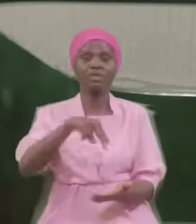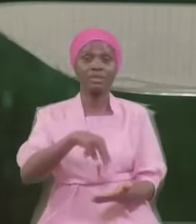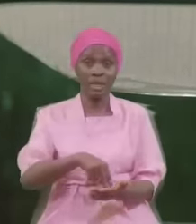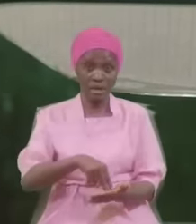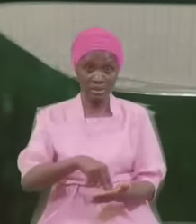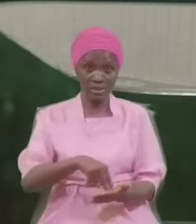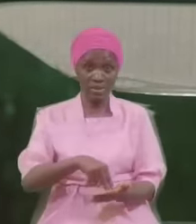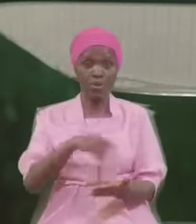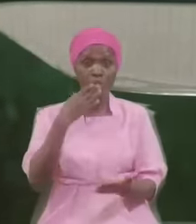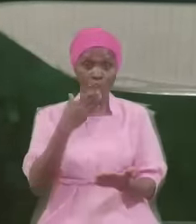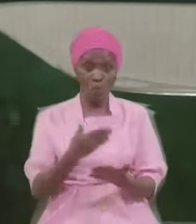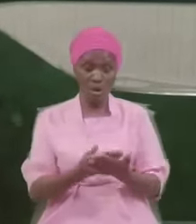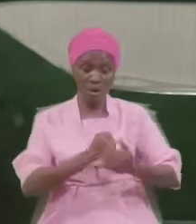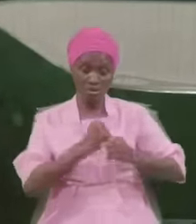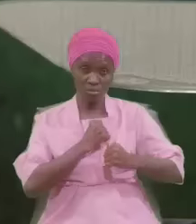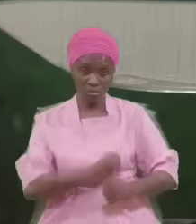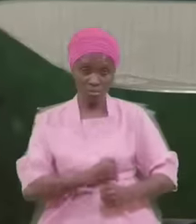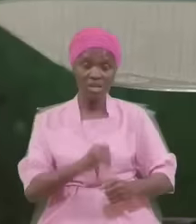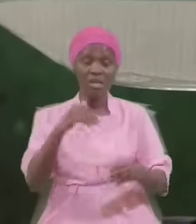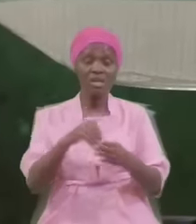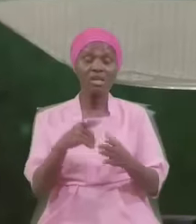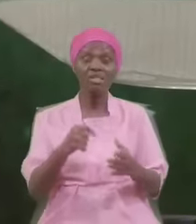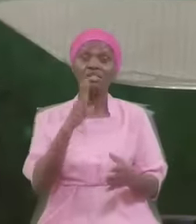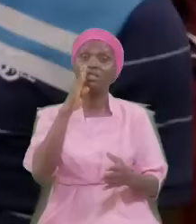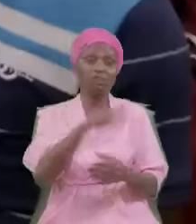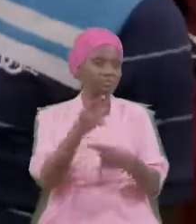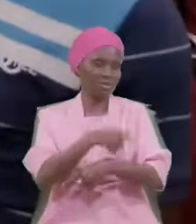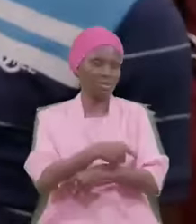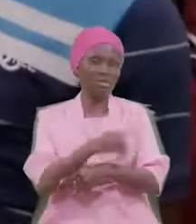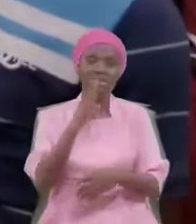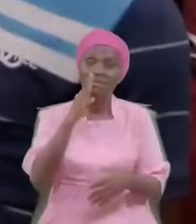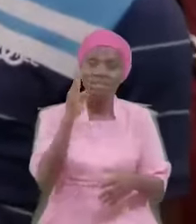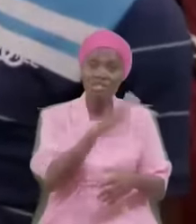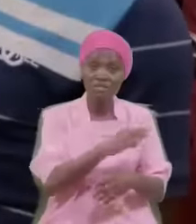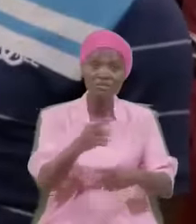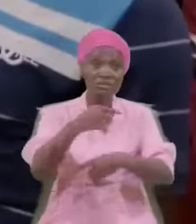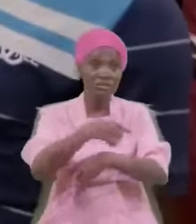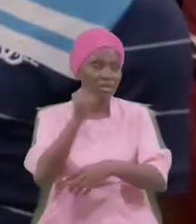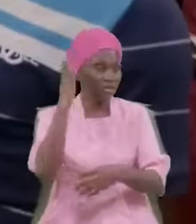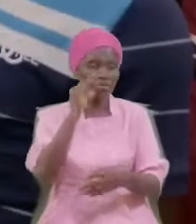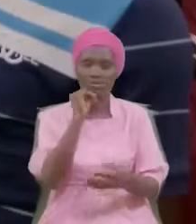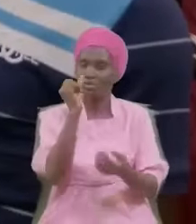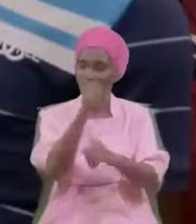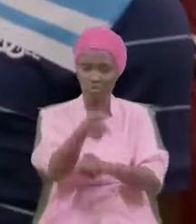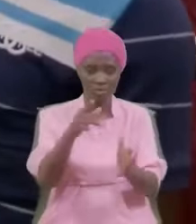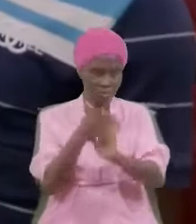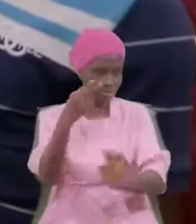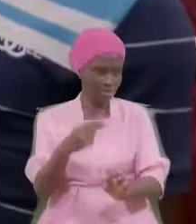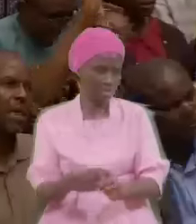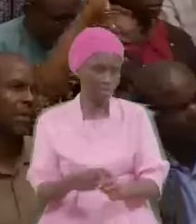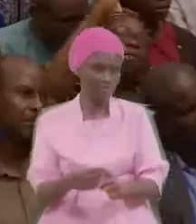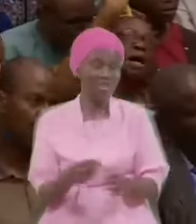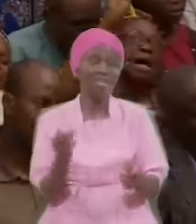day. The evil day will not conquer you. The evil day will not blindfold